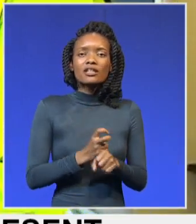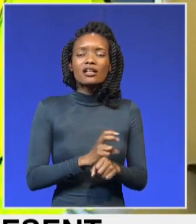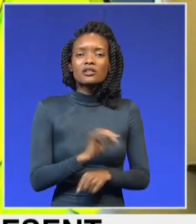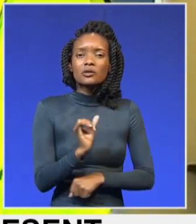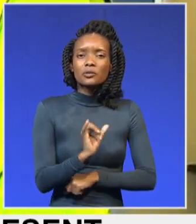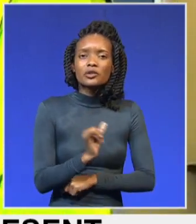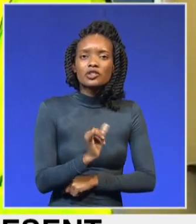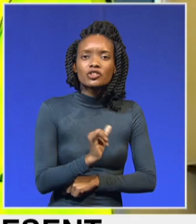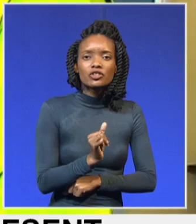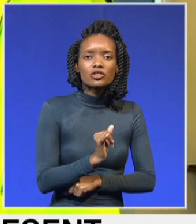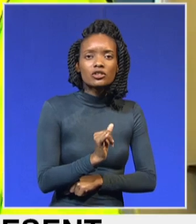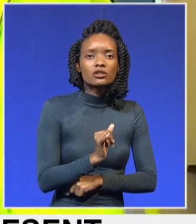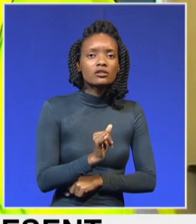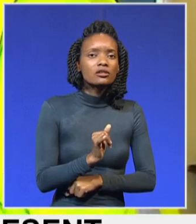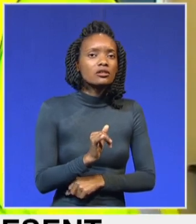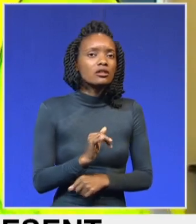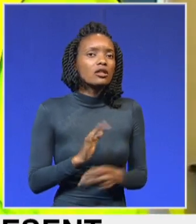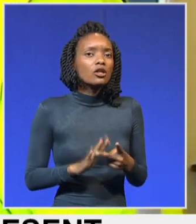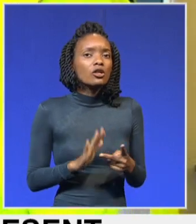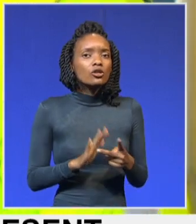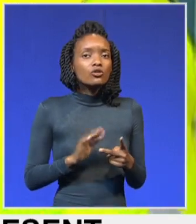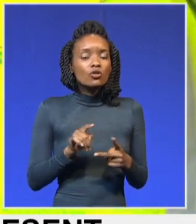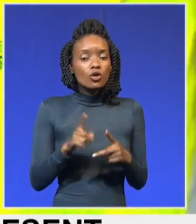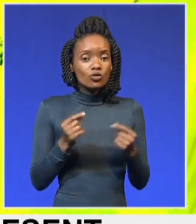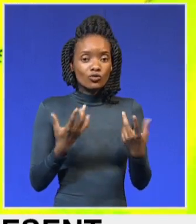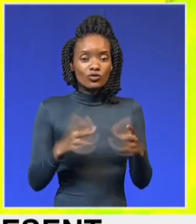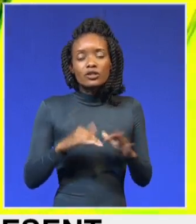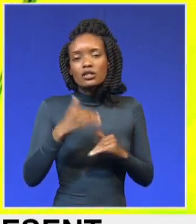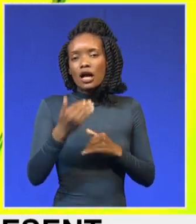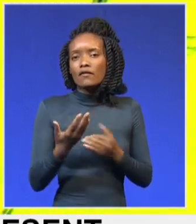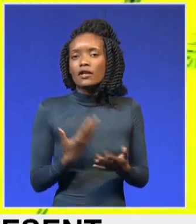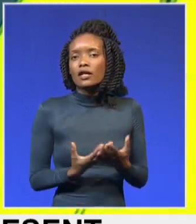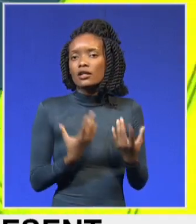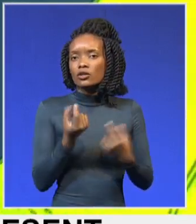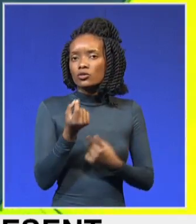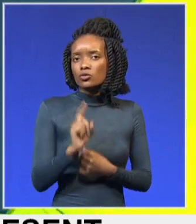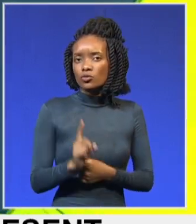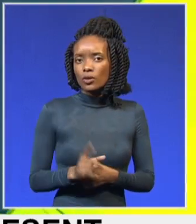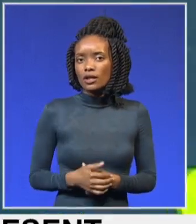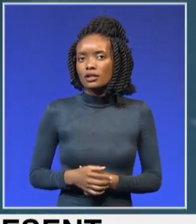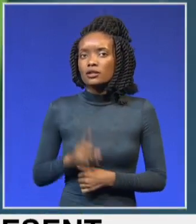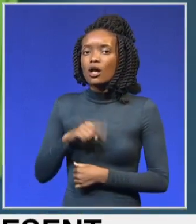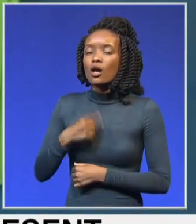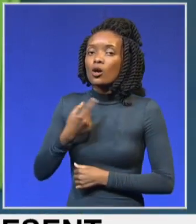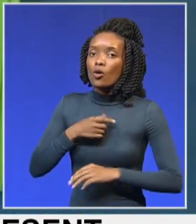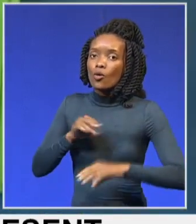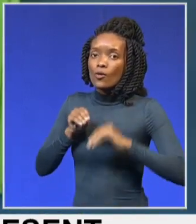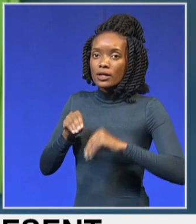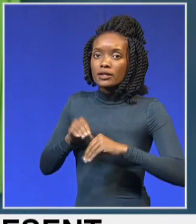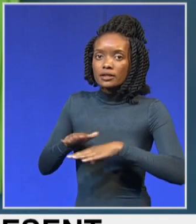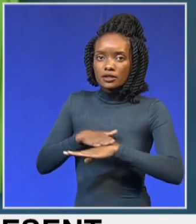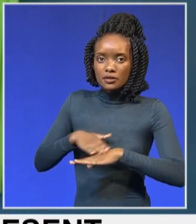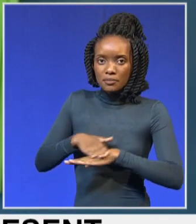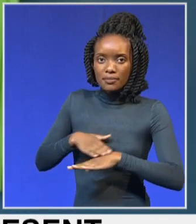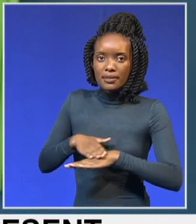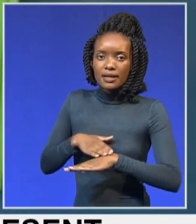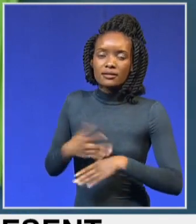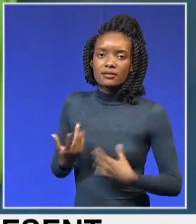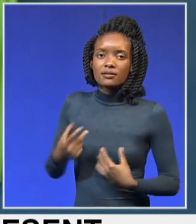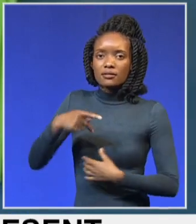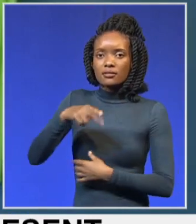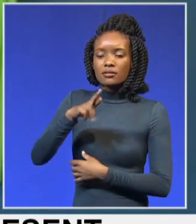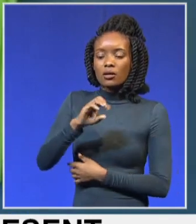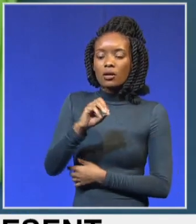once they're done with this, what can they basically do? Okay, so we teach them the basic stuff around programming. For example,